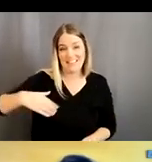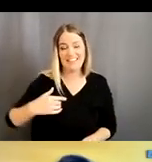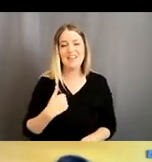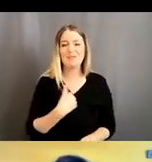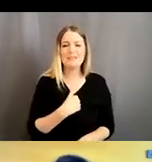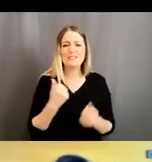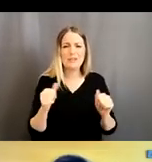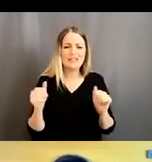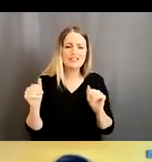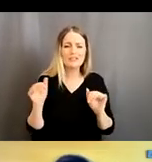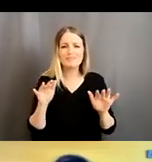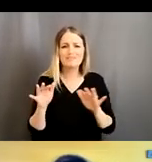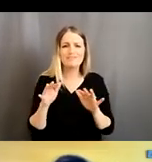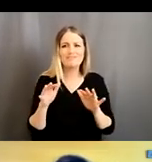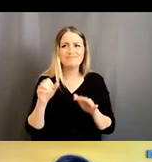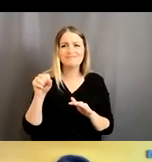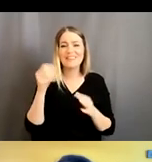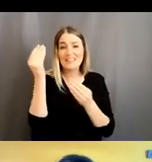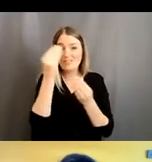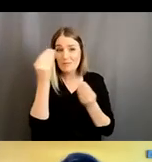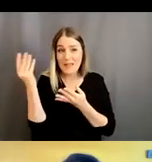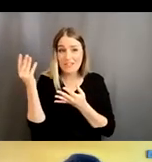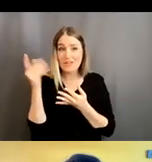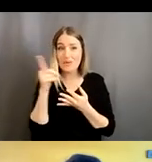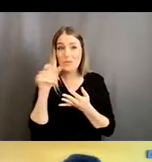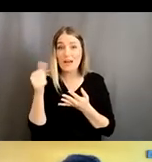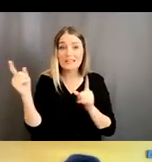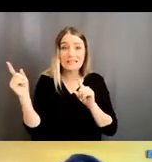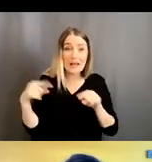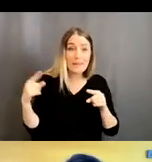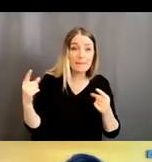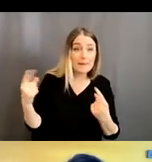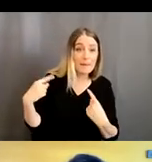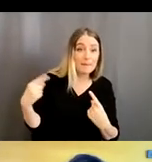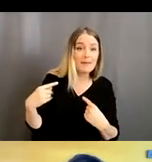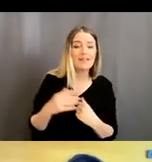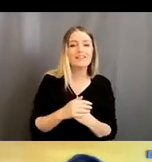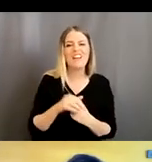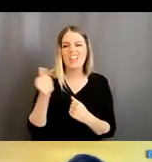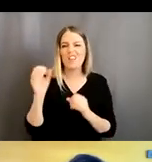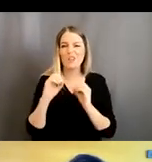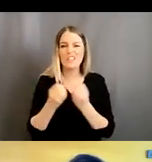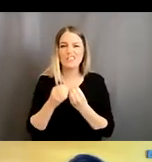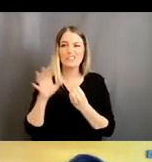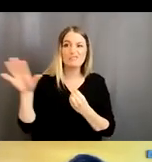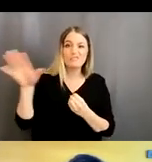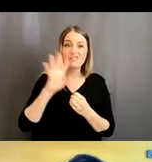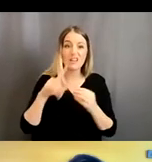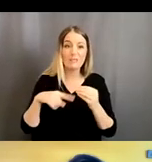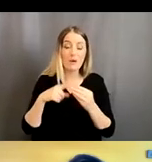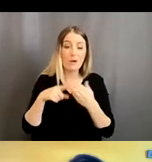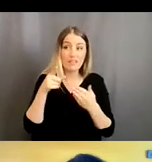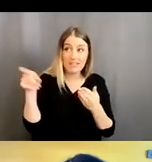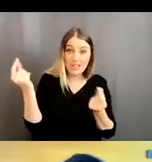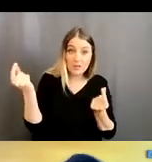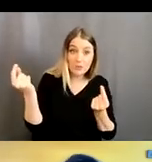that information of who else is coming. So I don't know if there's other like organizations that are also talking about what they're doing too,